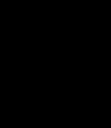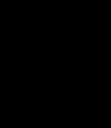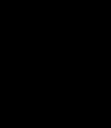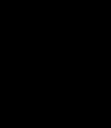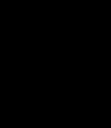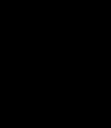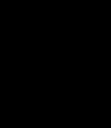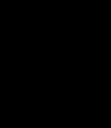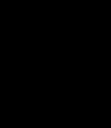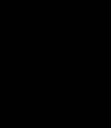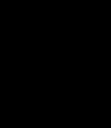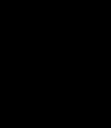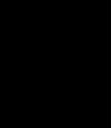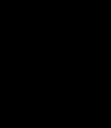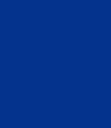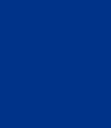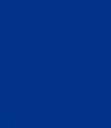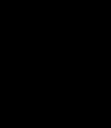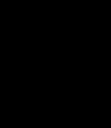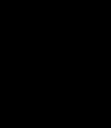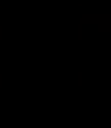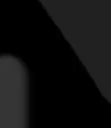National Educator.